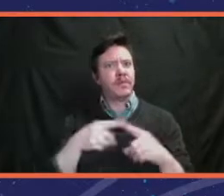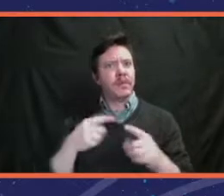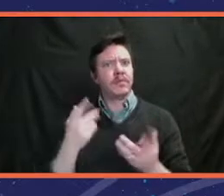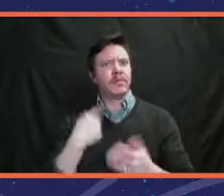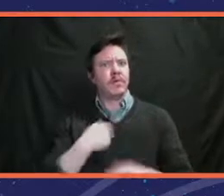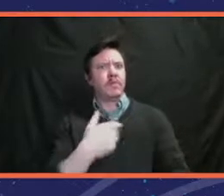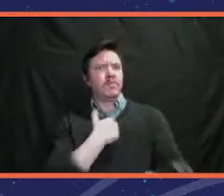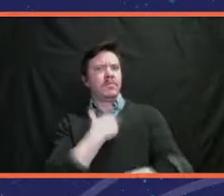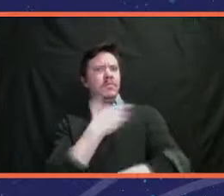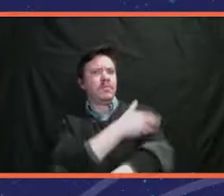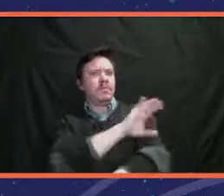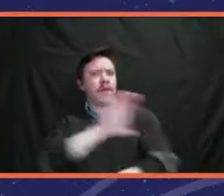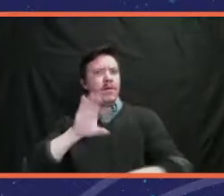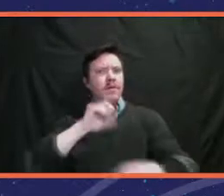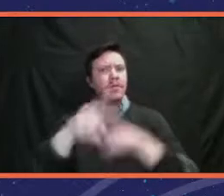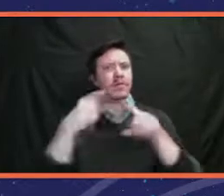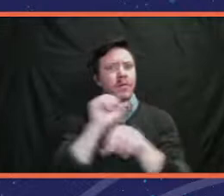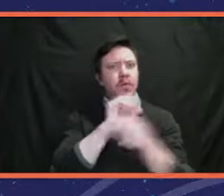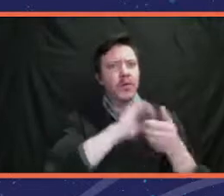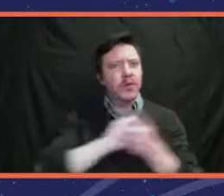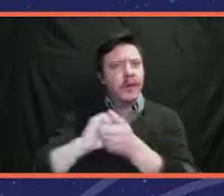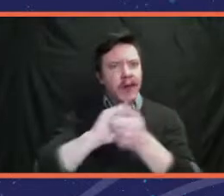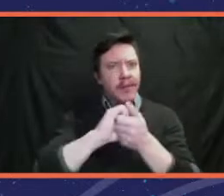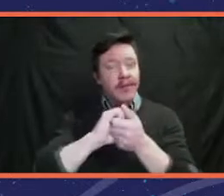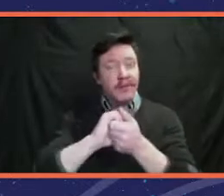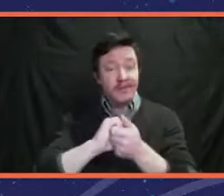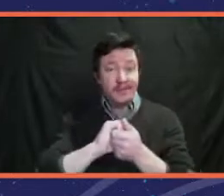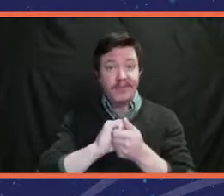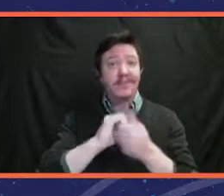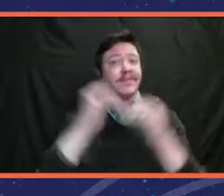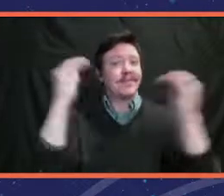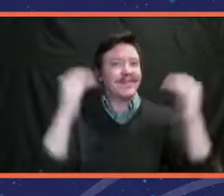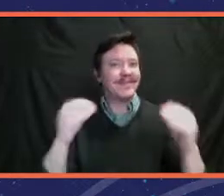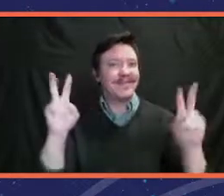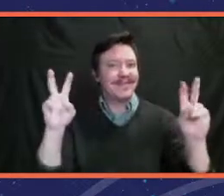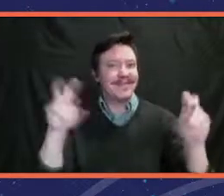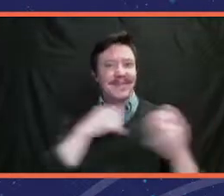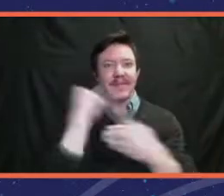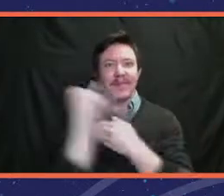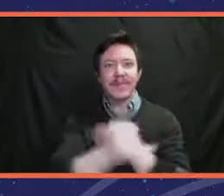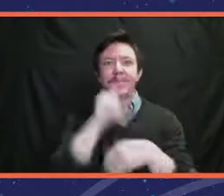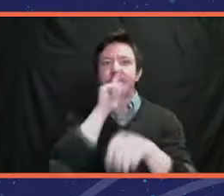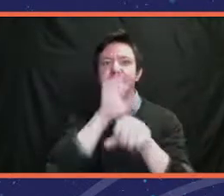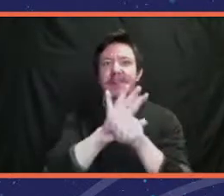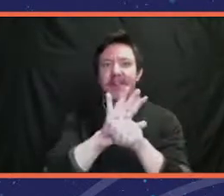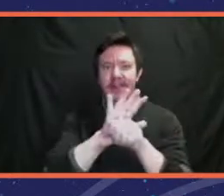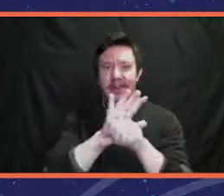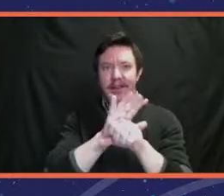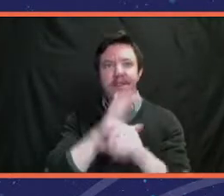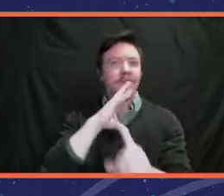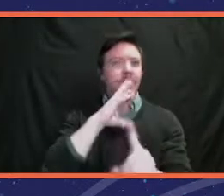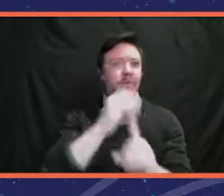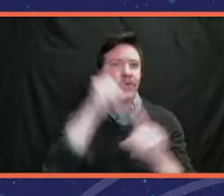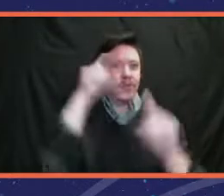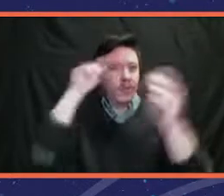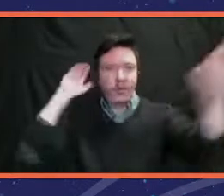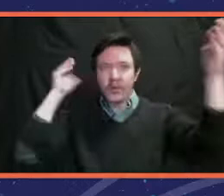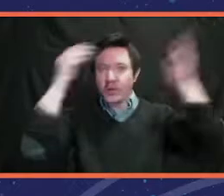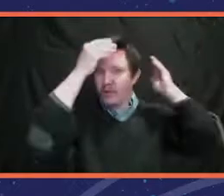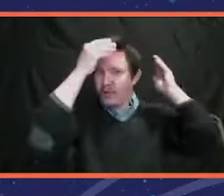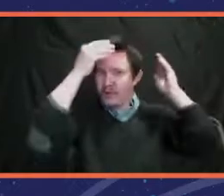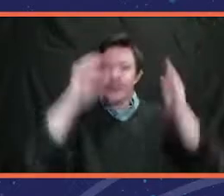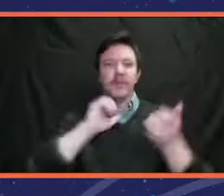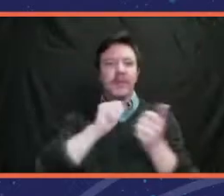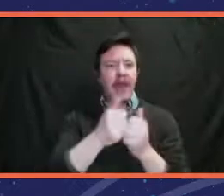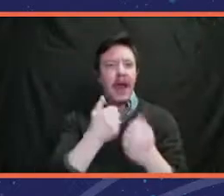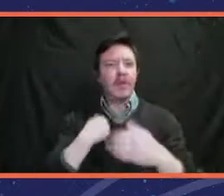held together. Speaking of that, up next, we have a project dedicated to much needed culture shifts and how we can all do that in our own ways.